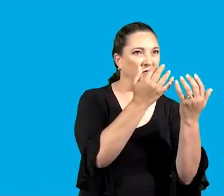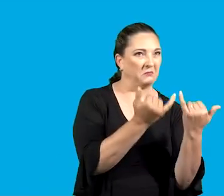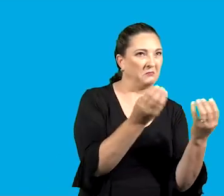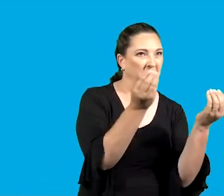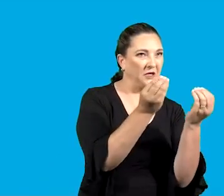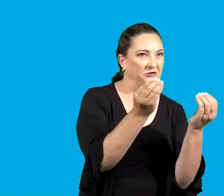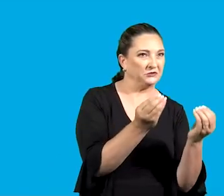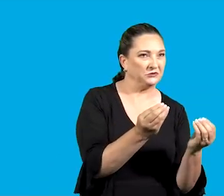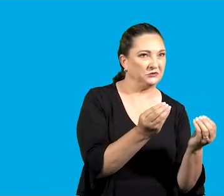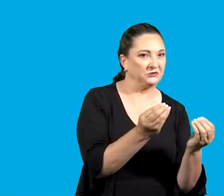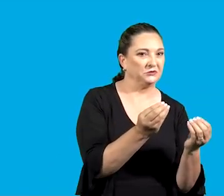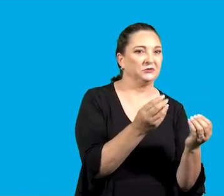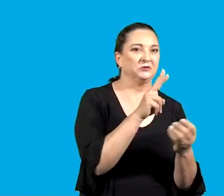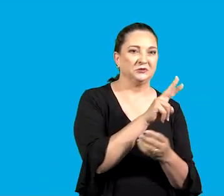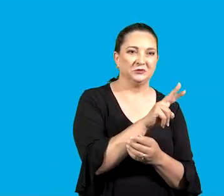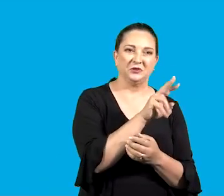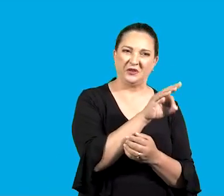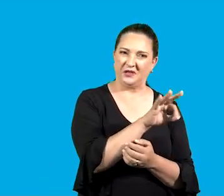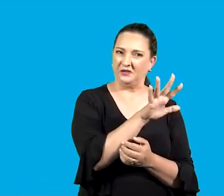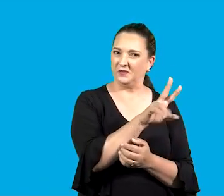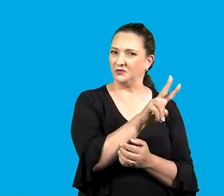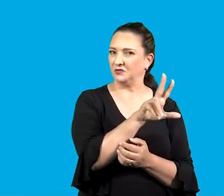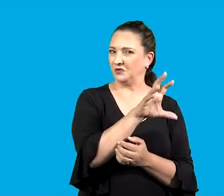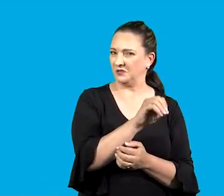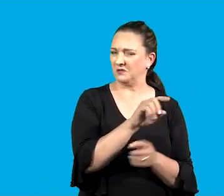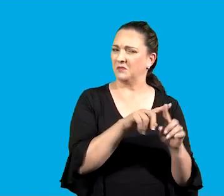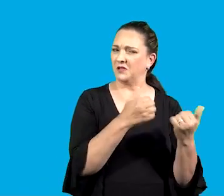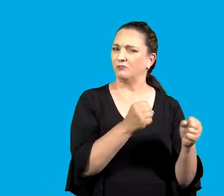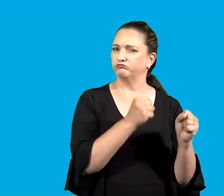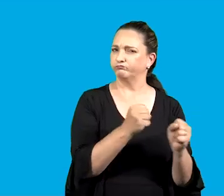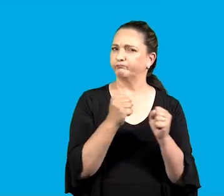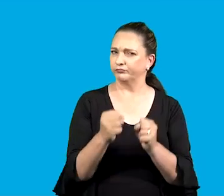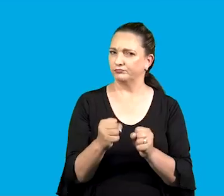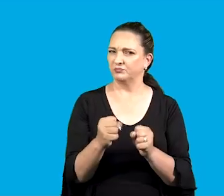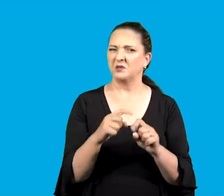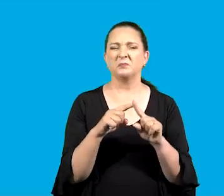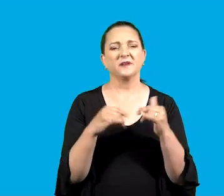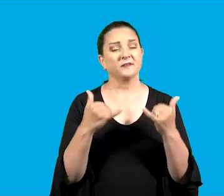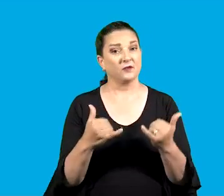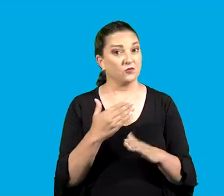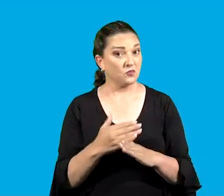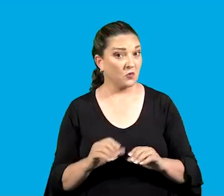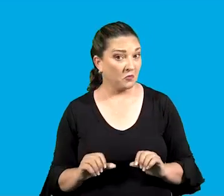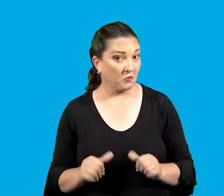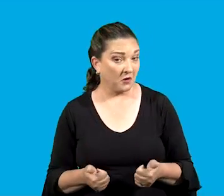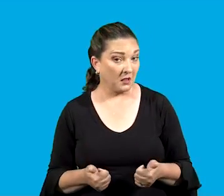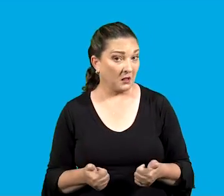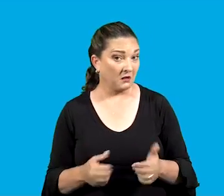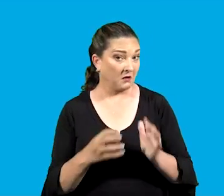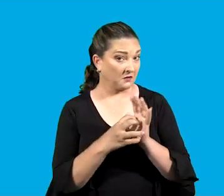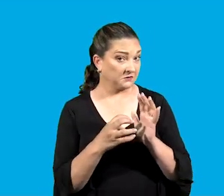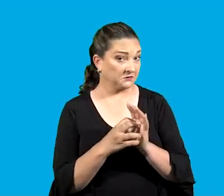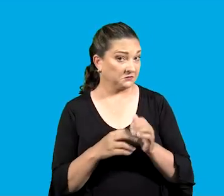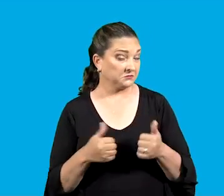budgeted 35,280 and it remained 35,280, that is good. But remember, the question is talking about the effectiveness